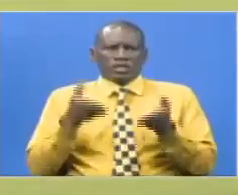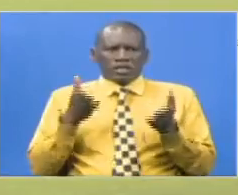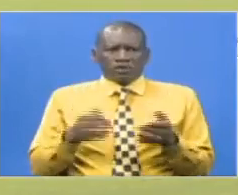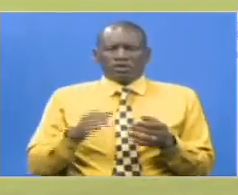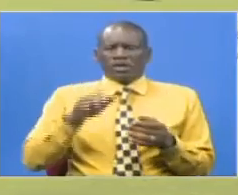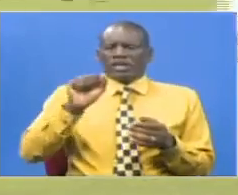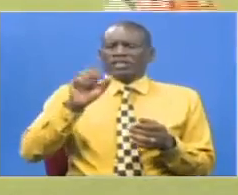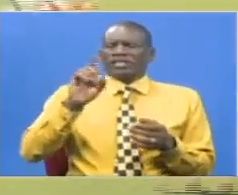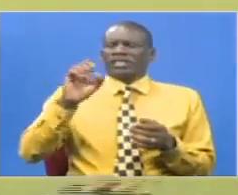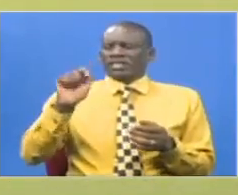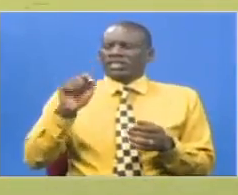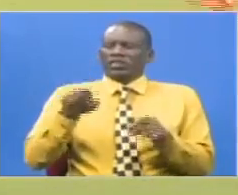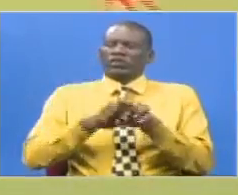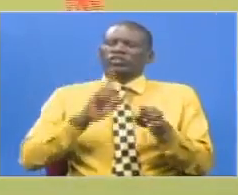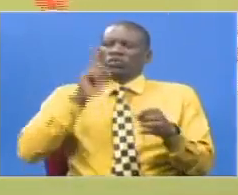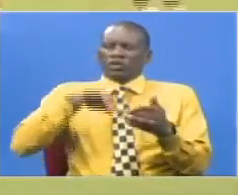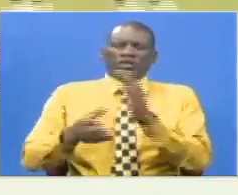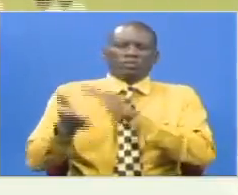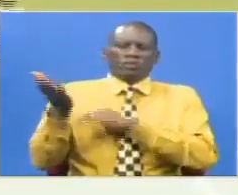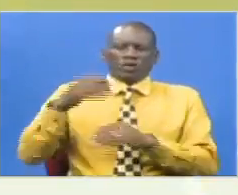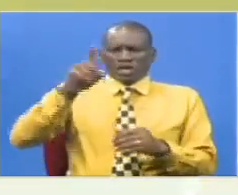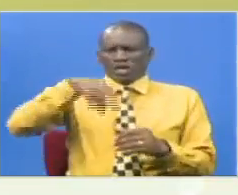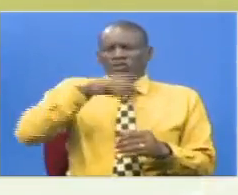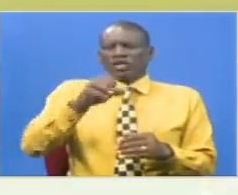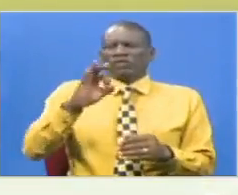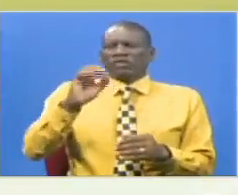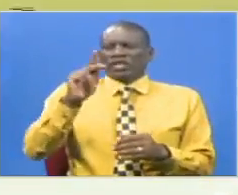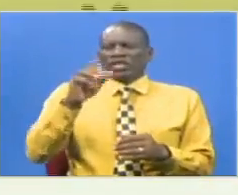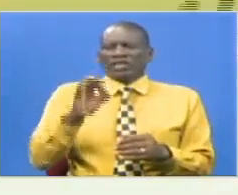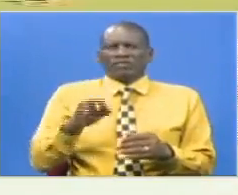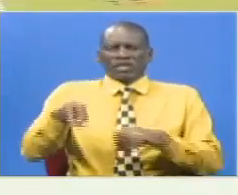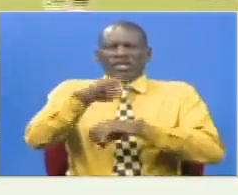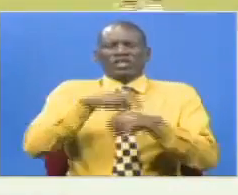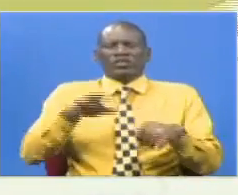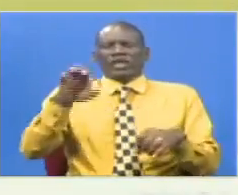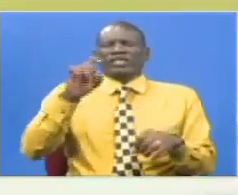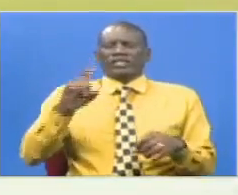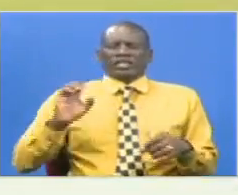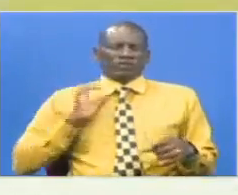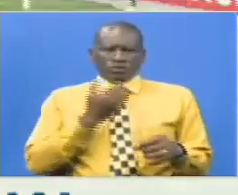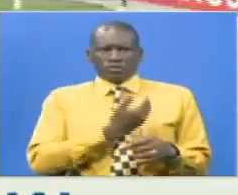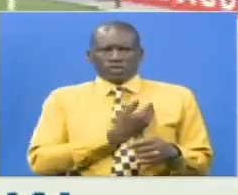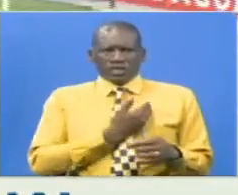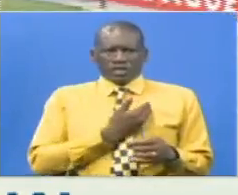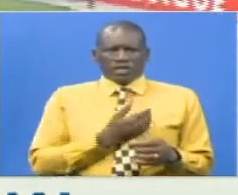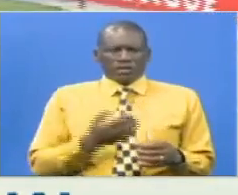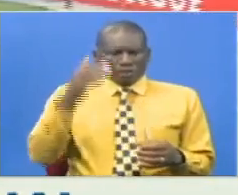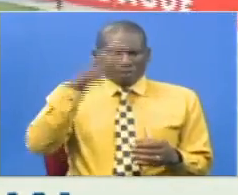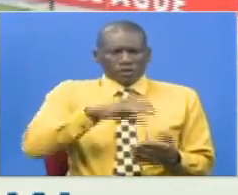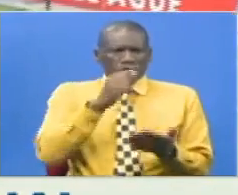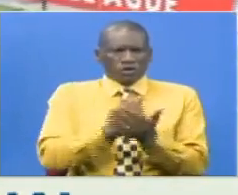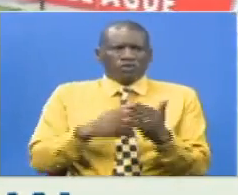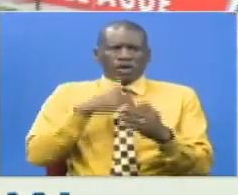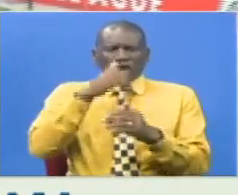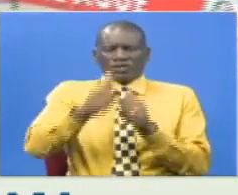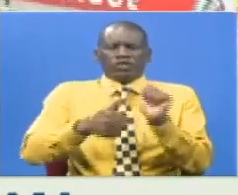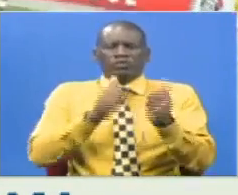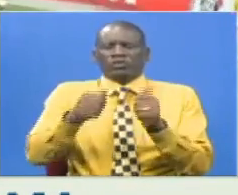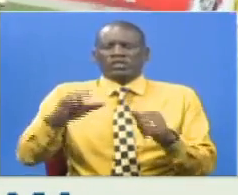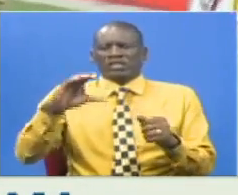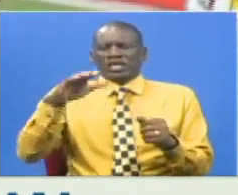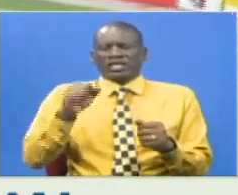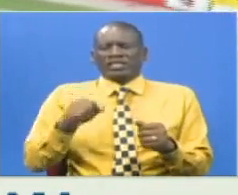SDT also ruled that the previously disbanded FKF National Executive Committee that returned to office after Sports CS